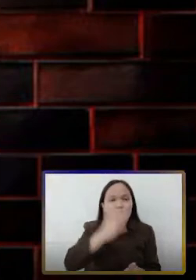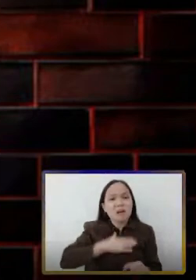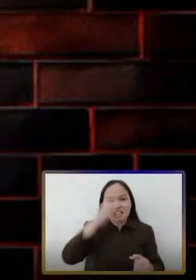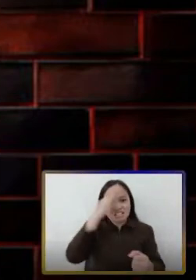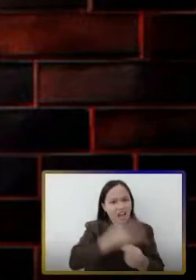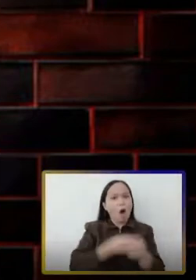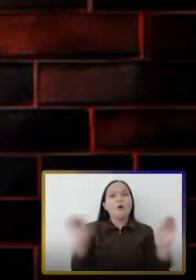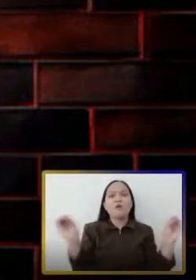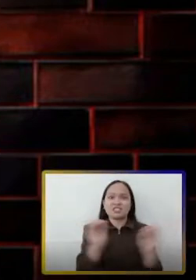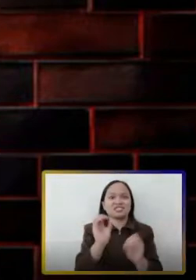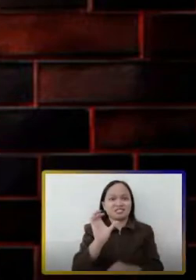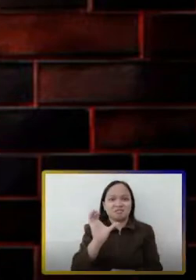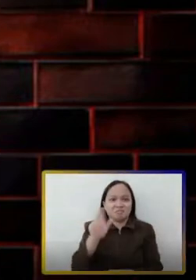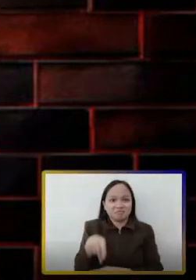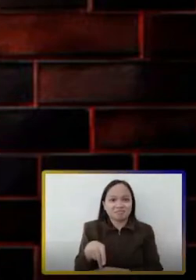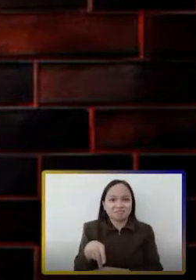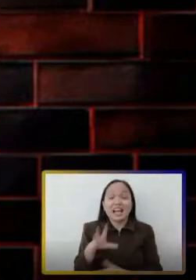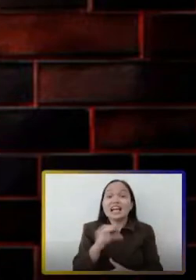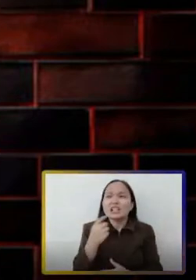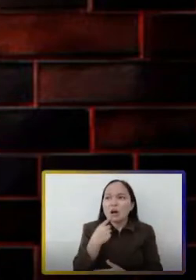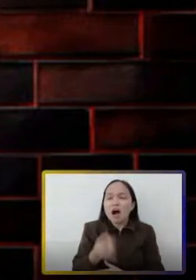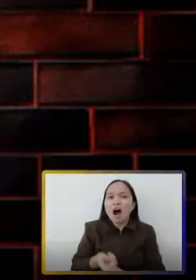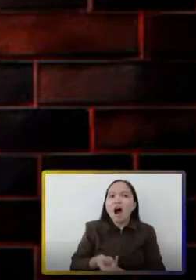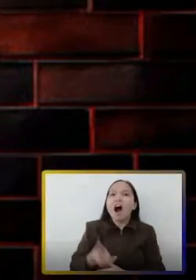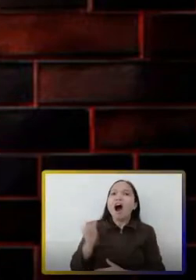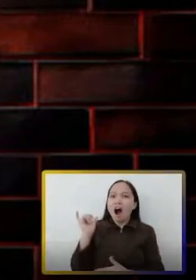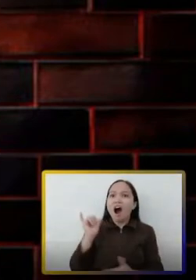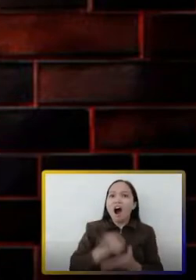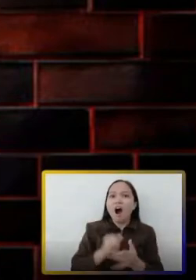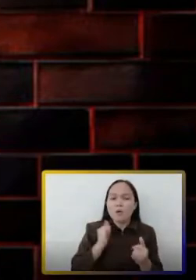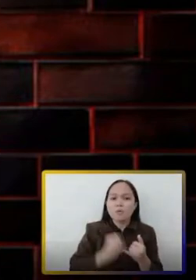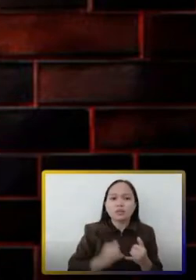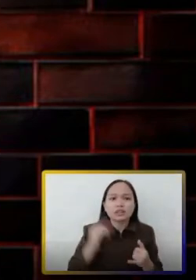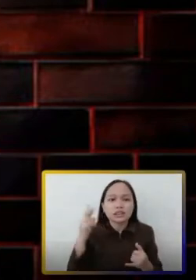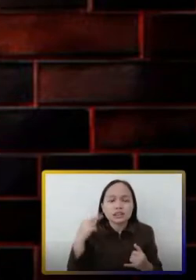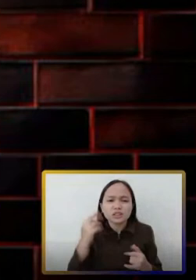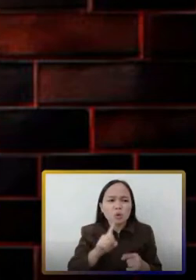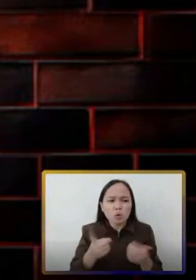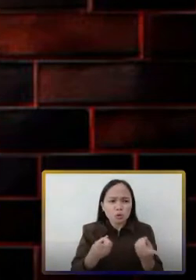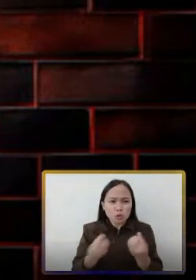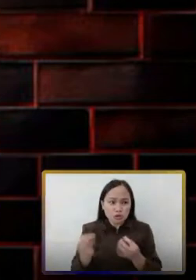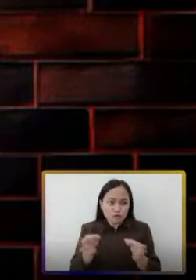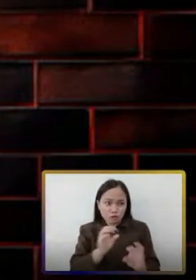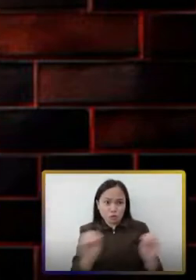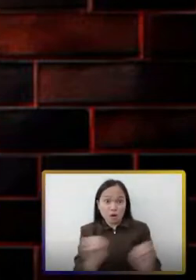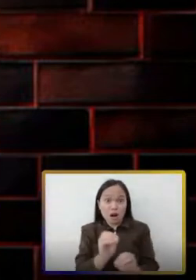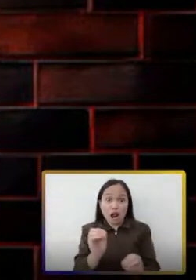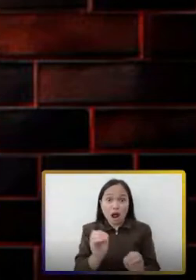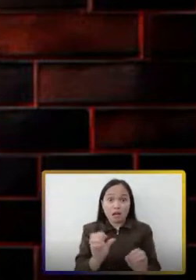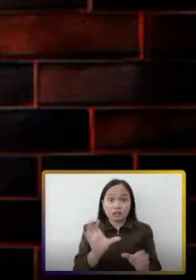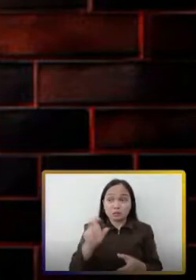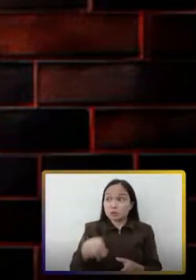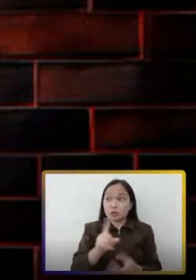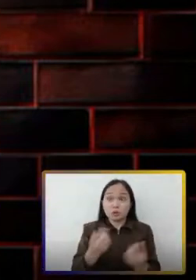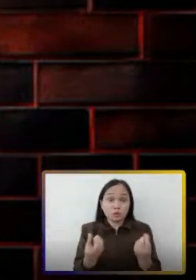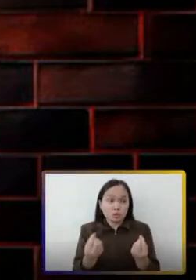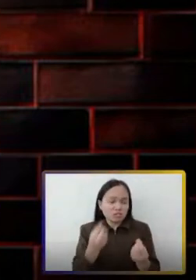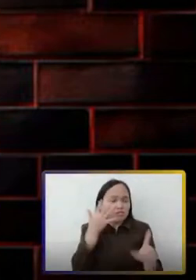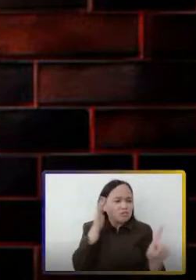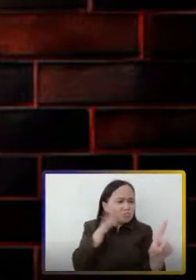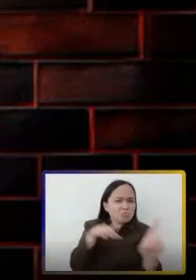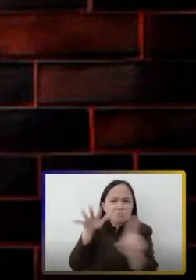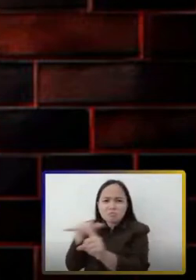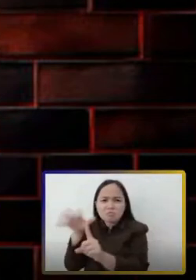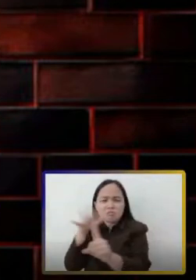phone. And Steve says, that's the lesson here. What else are you going to do when you don't have a phone? You're going to look at people. You're going to notice stuff. You're going to look